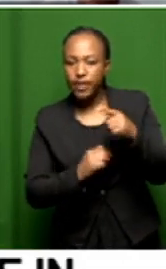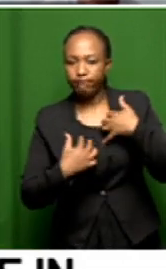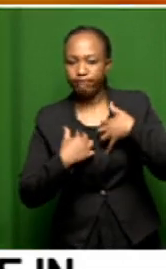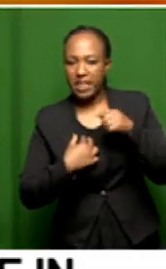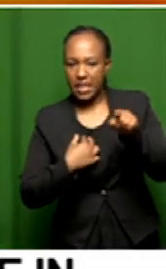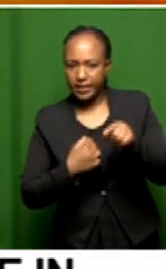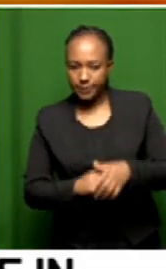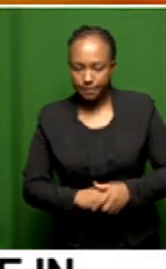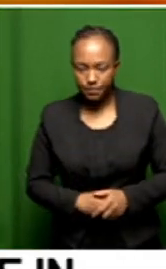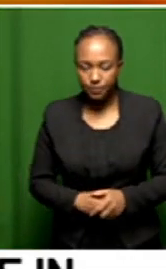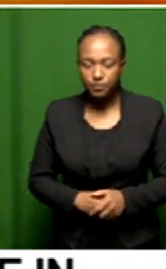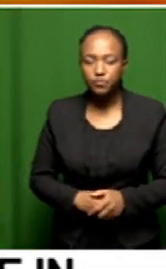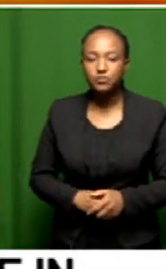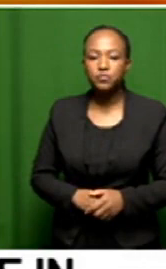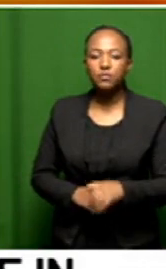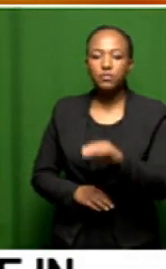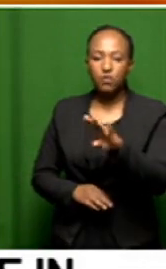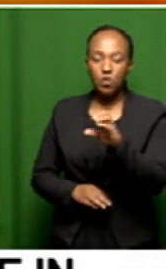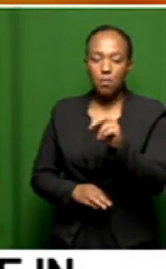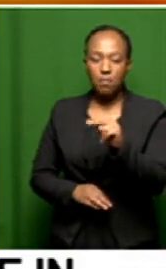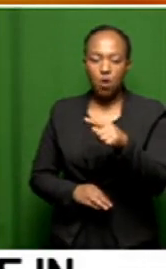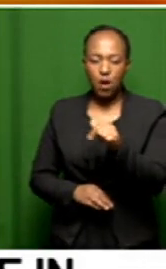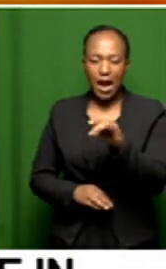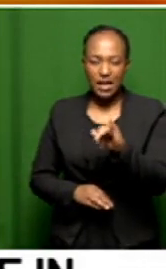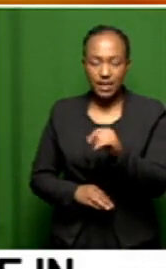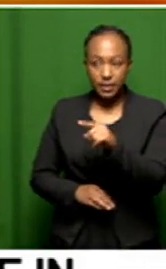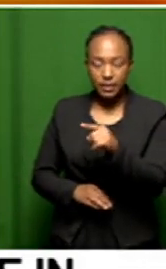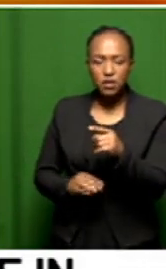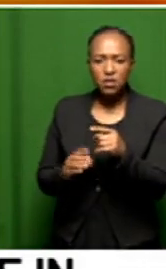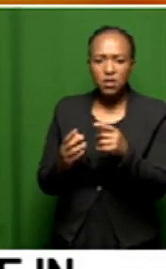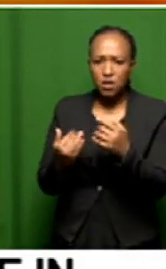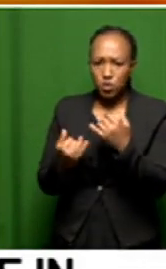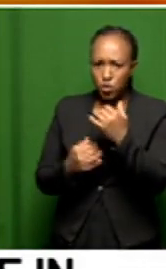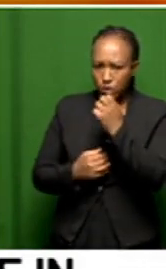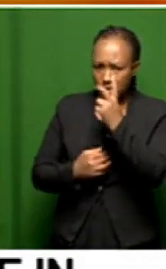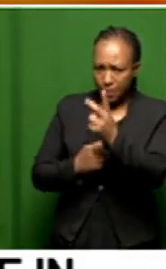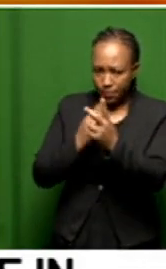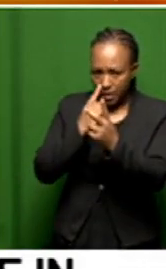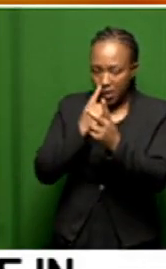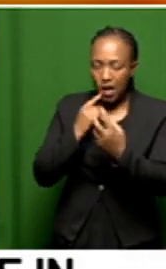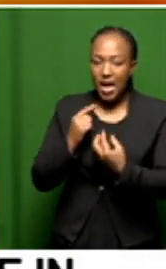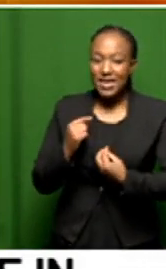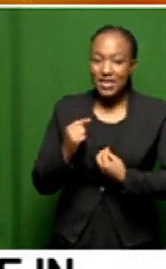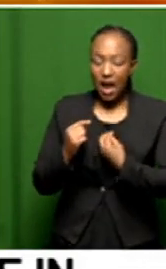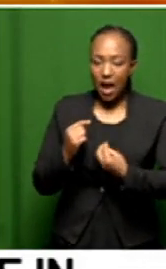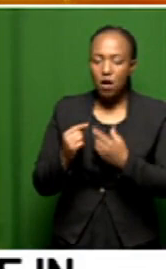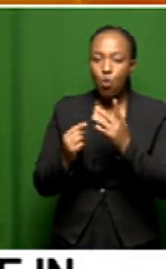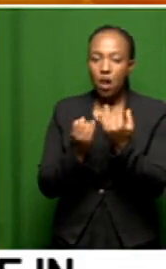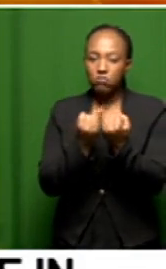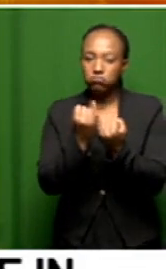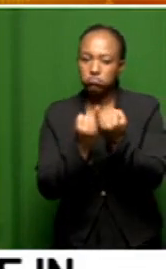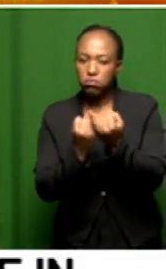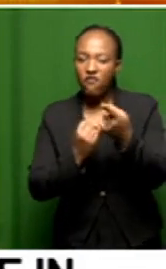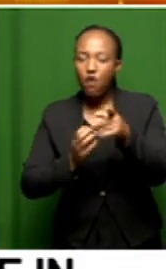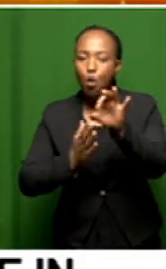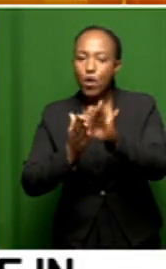And on that front, Bongani, are we seeing the young people who will be contesting these upcoming local government